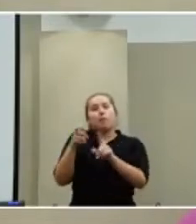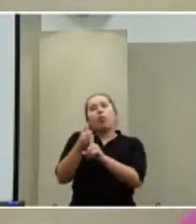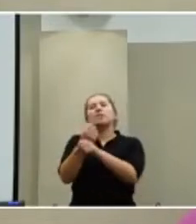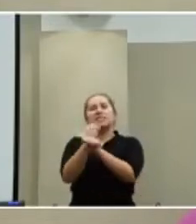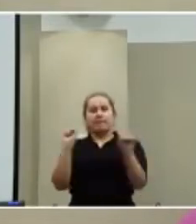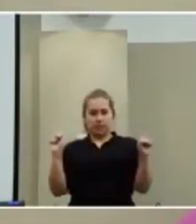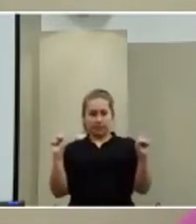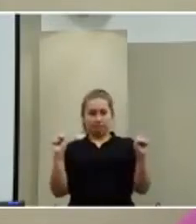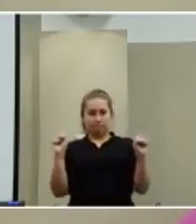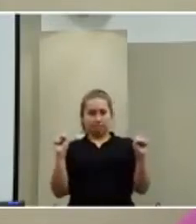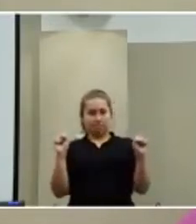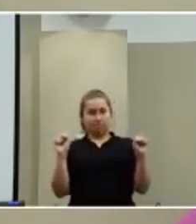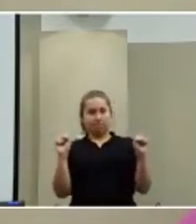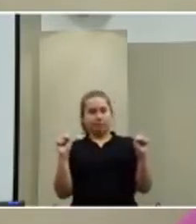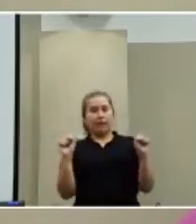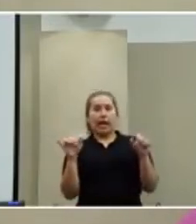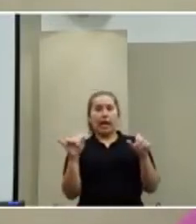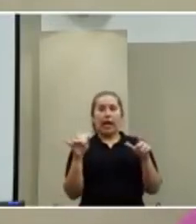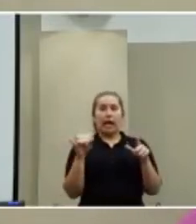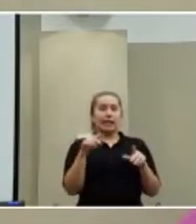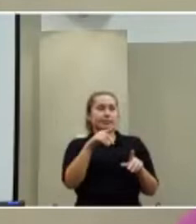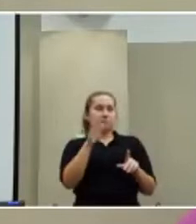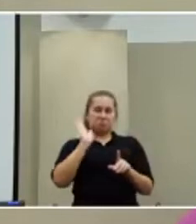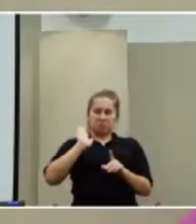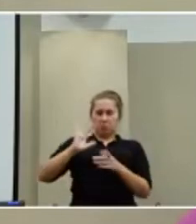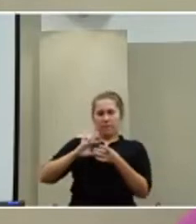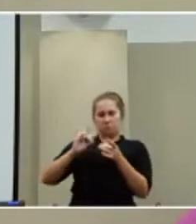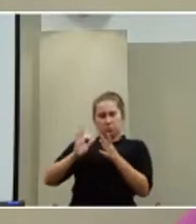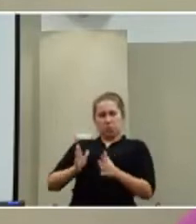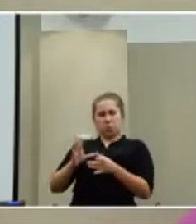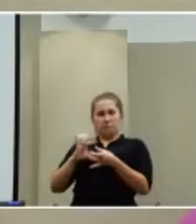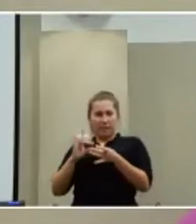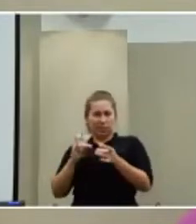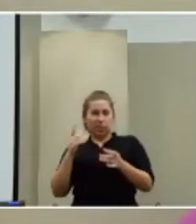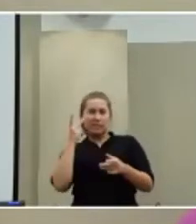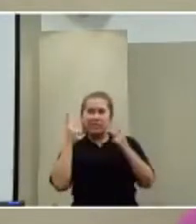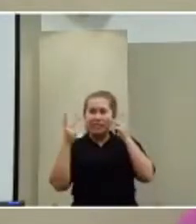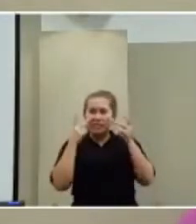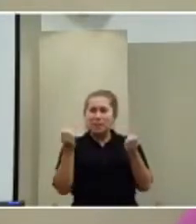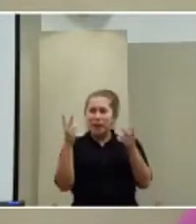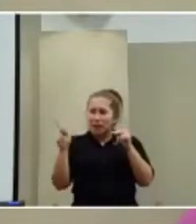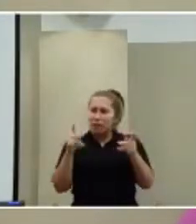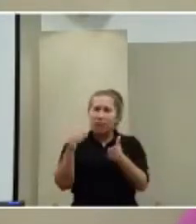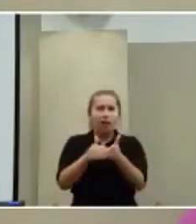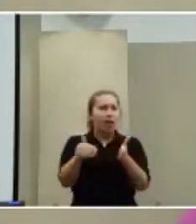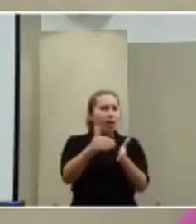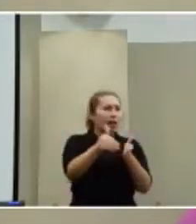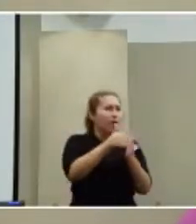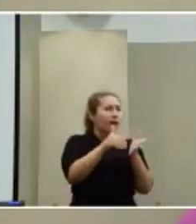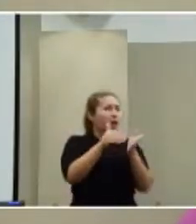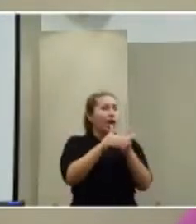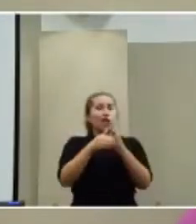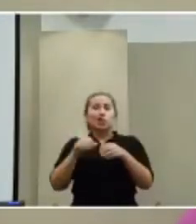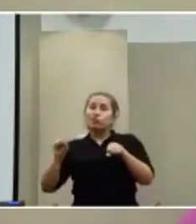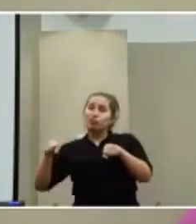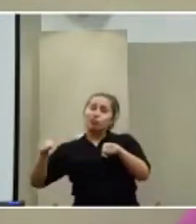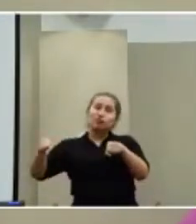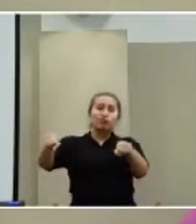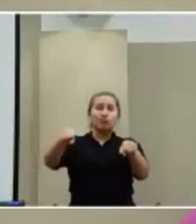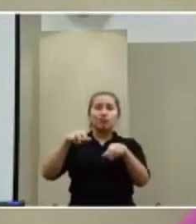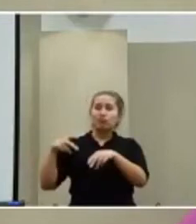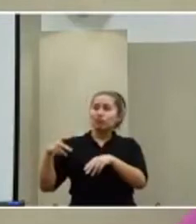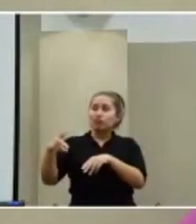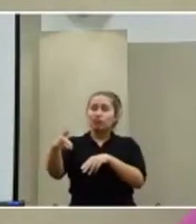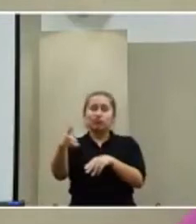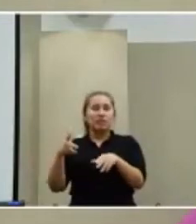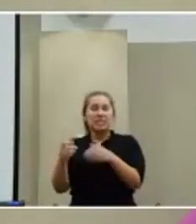safety. And as the Kathleen kind of mentioned, I see people all the time just riding in the streets, in some